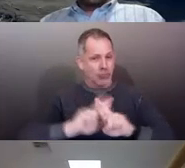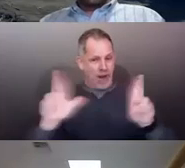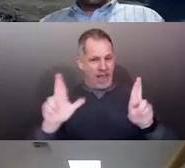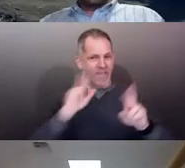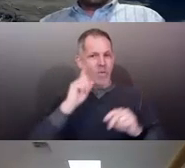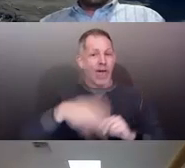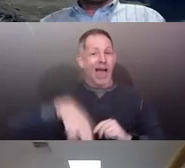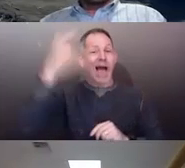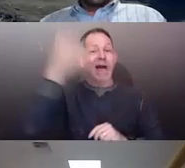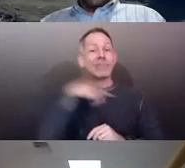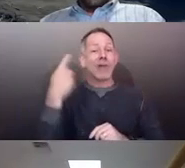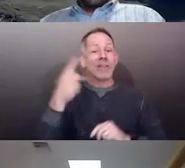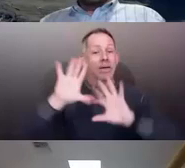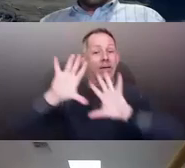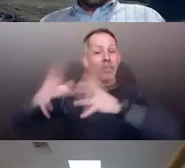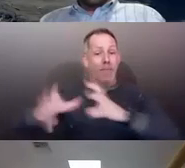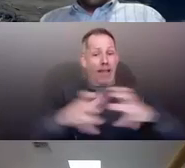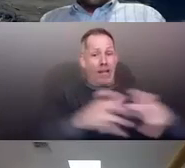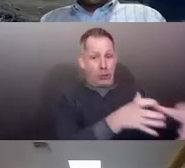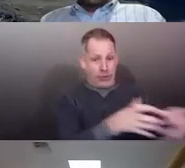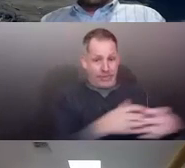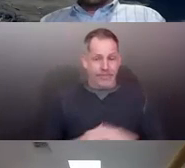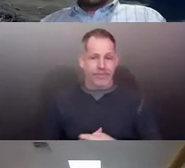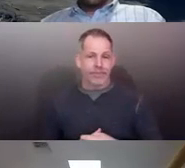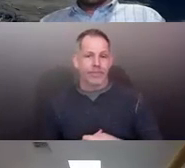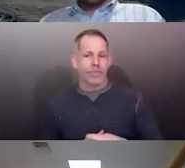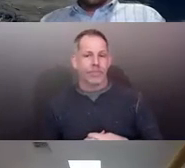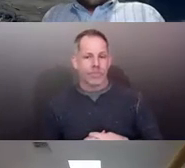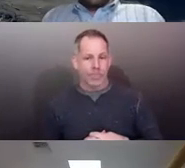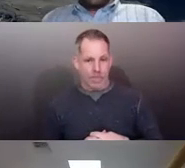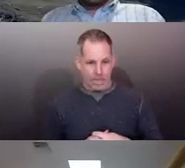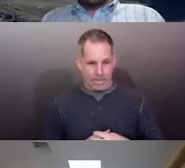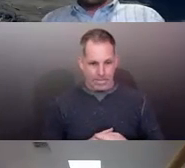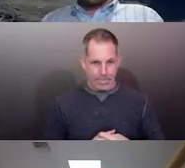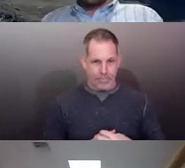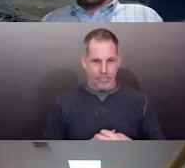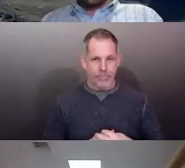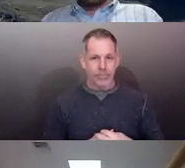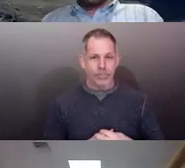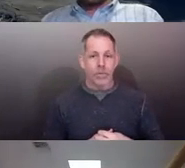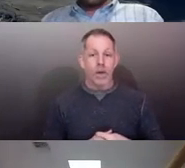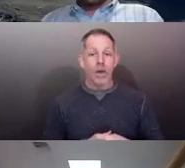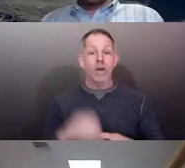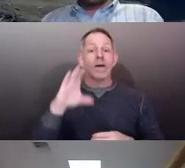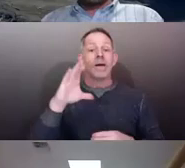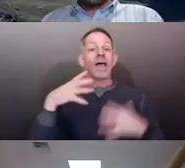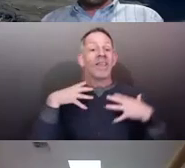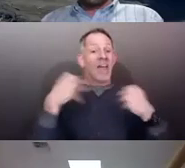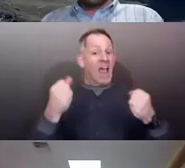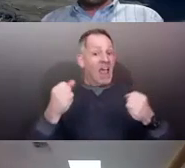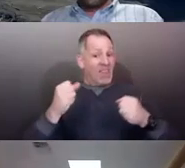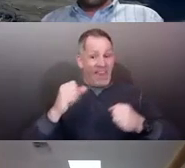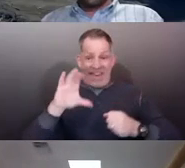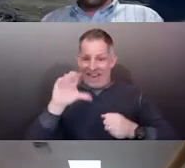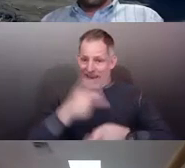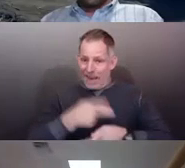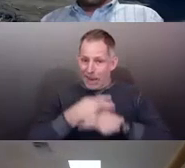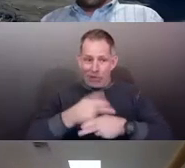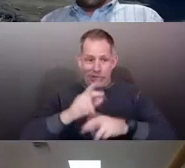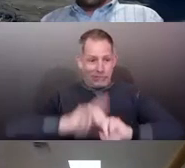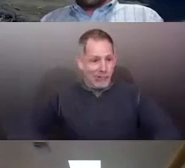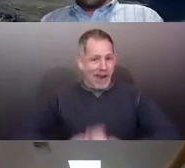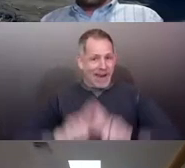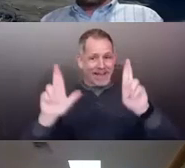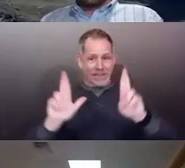So healthcare readiness. With SHD, we worked really quickly, again, going back to March, which seems like a really long time ago,